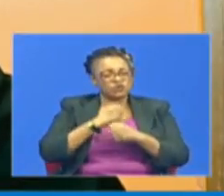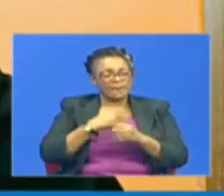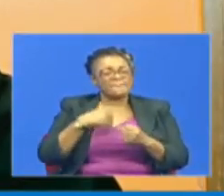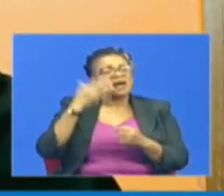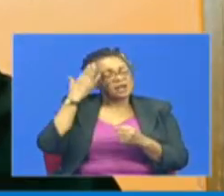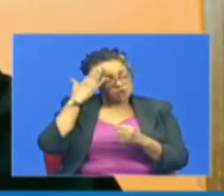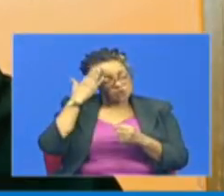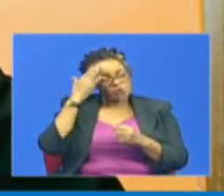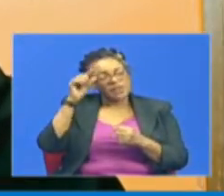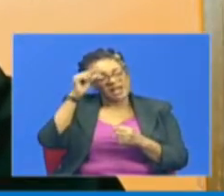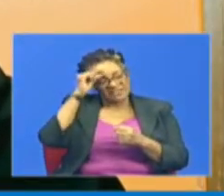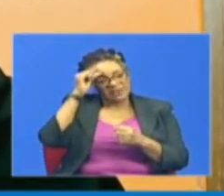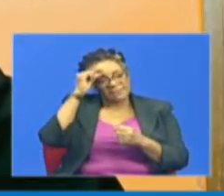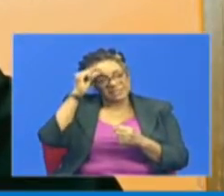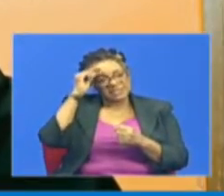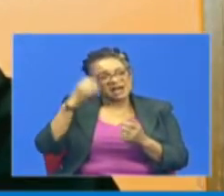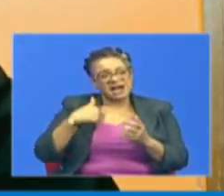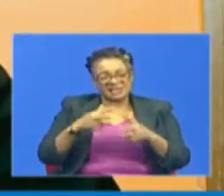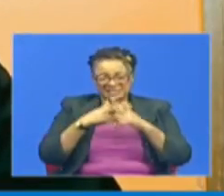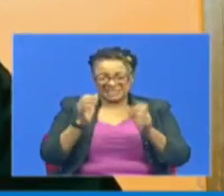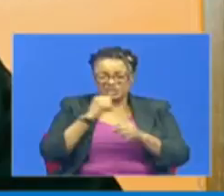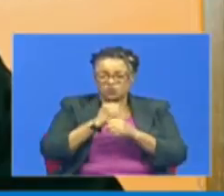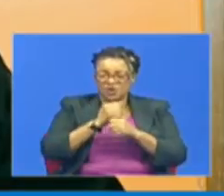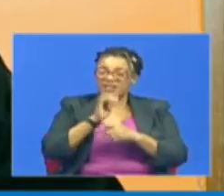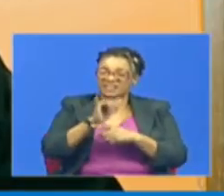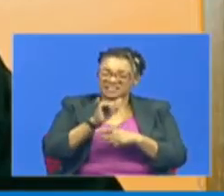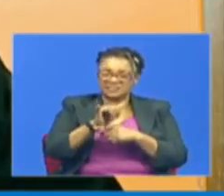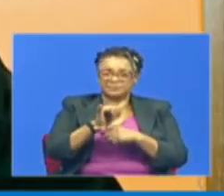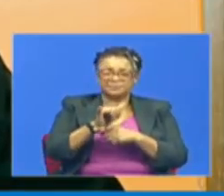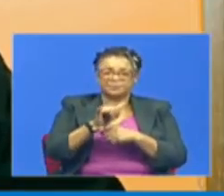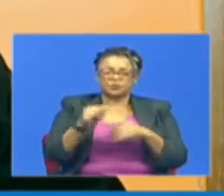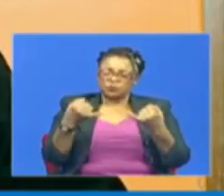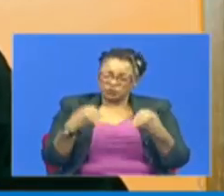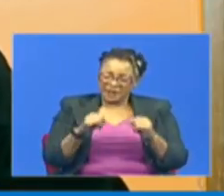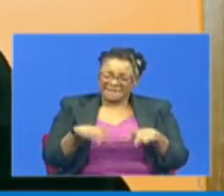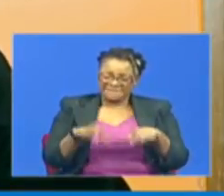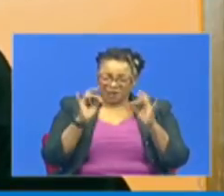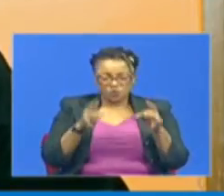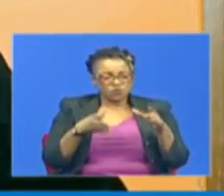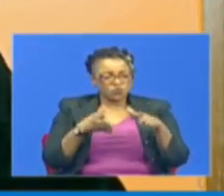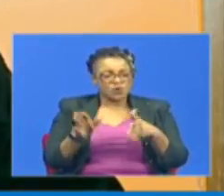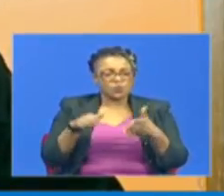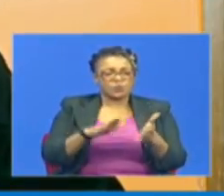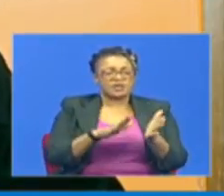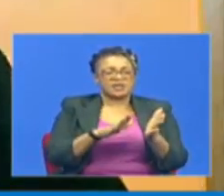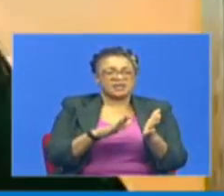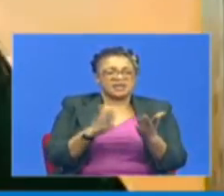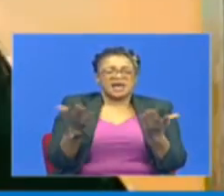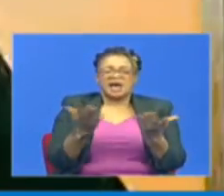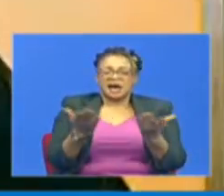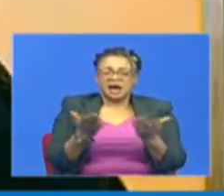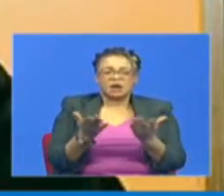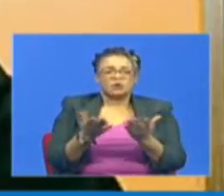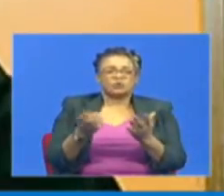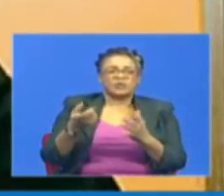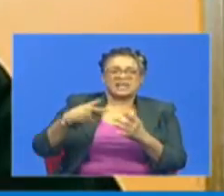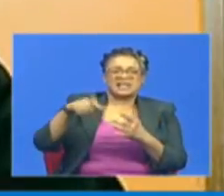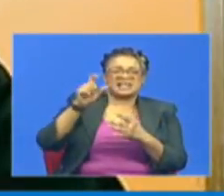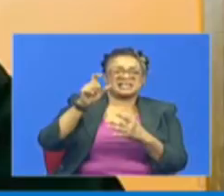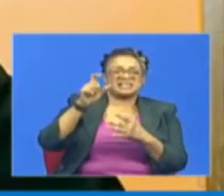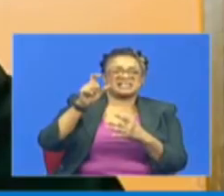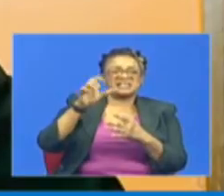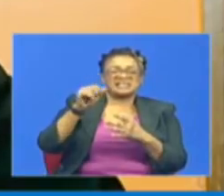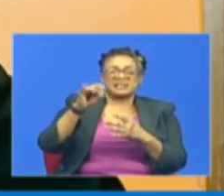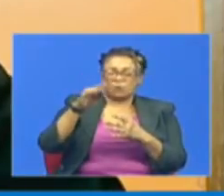government has started doing that, is to find ways of even increasing the stimulus that